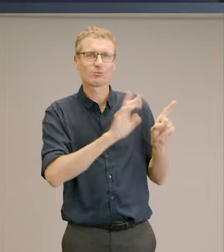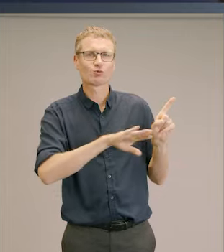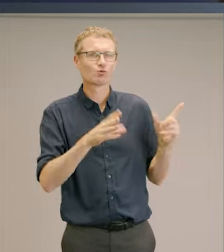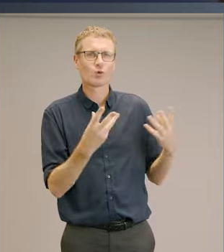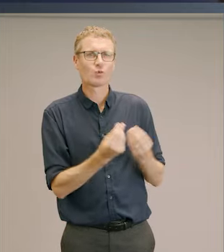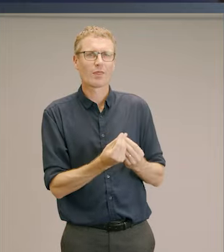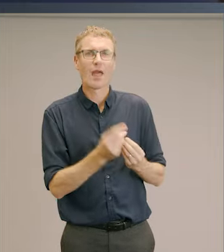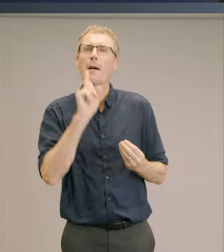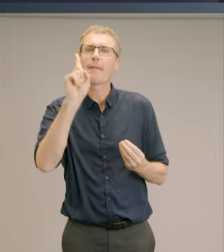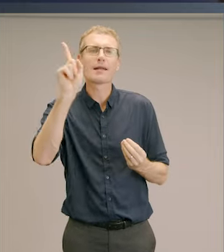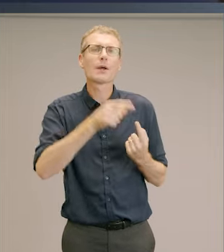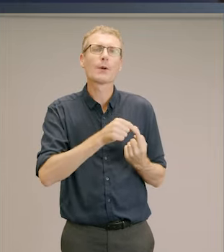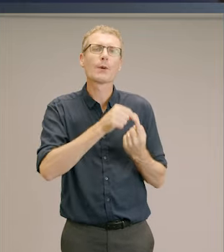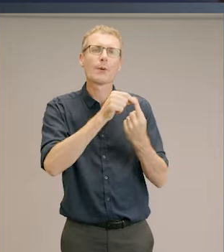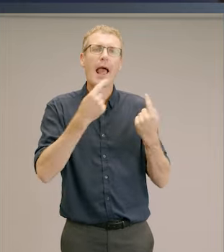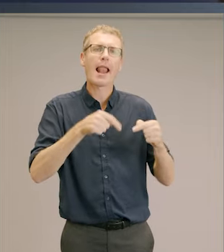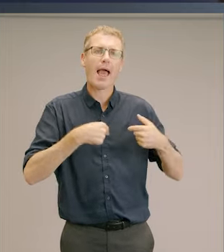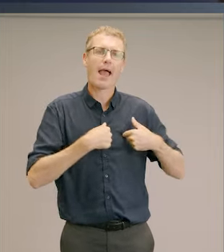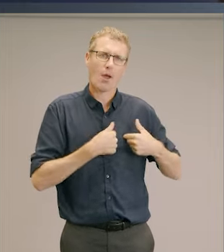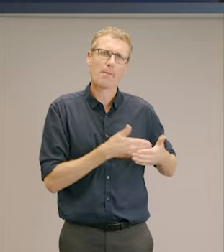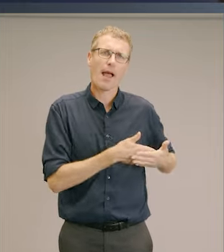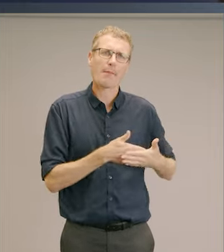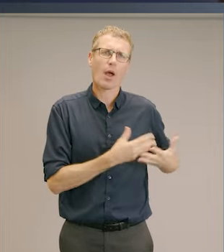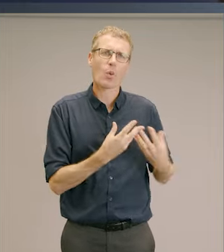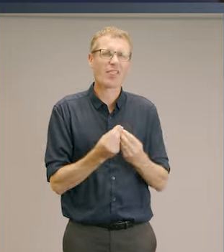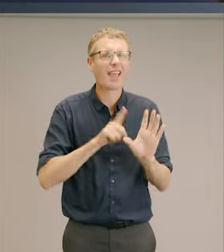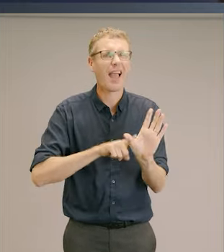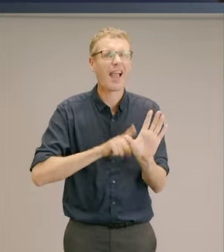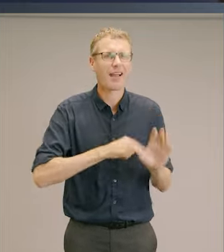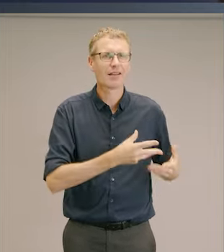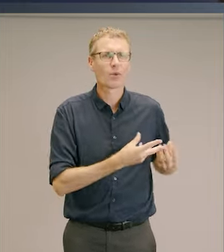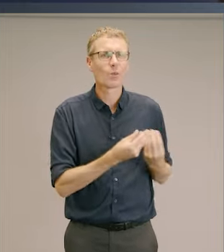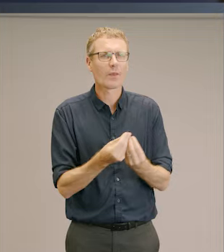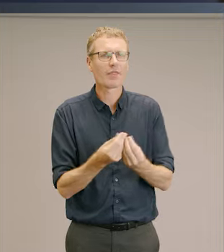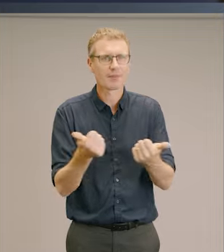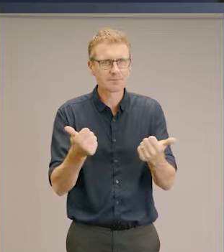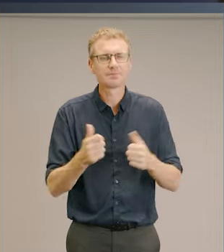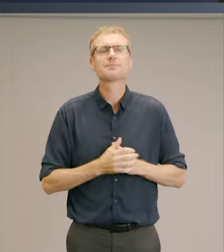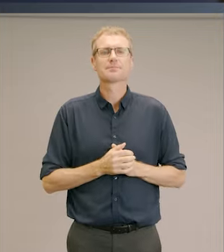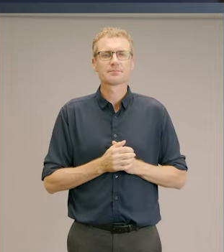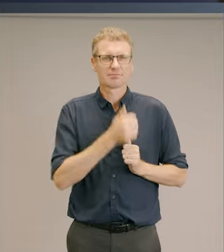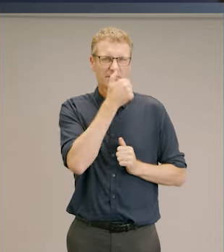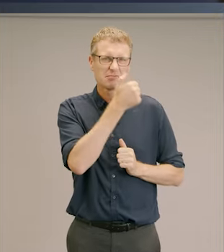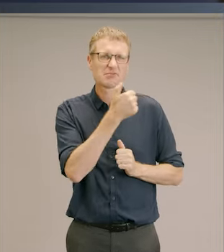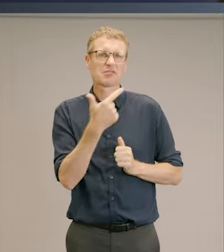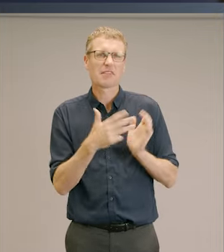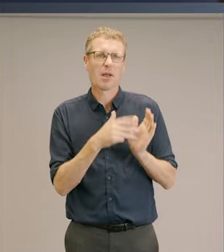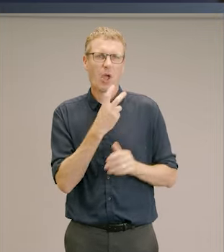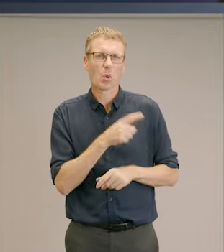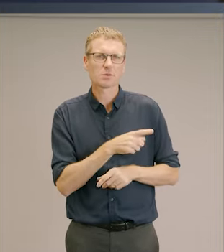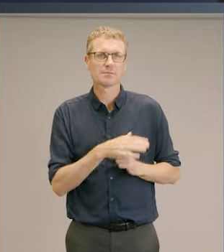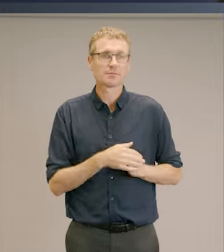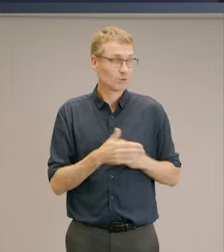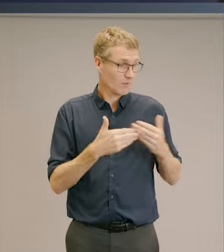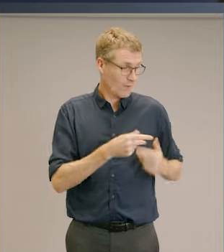kids allowed. But Luke was given special permission because he was just a baby. He was probably about 6 or 7 months old. And